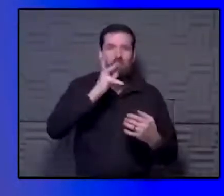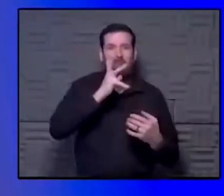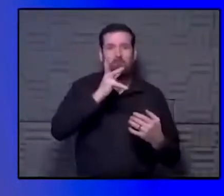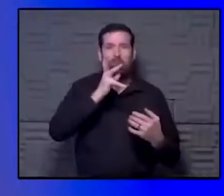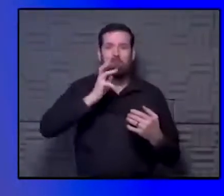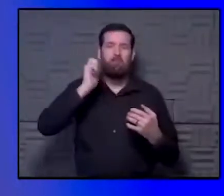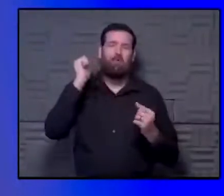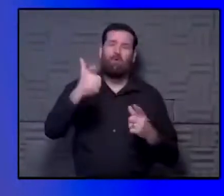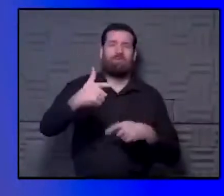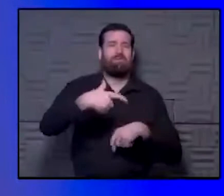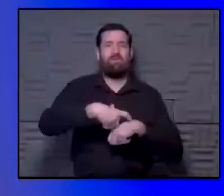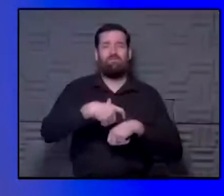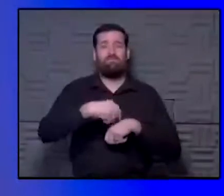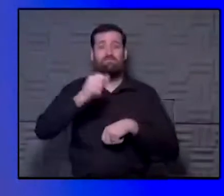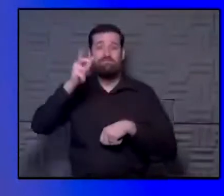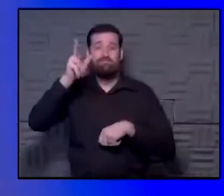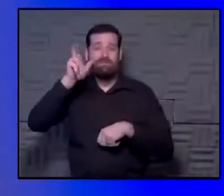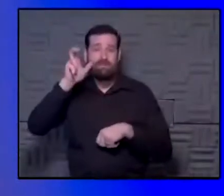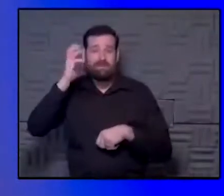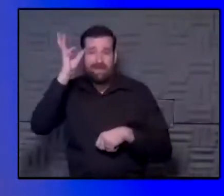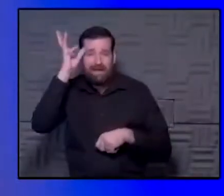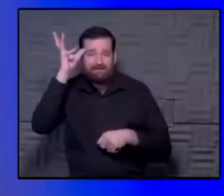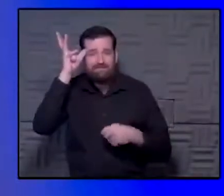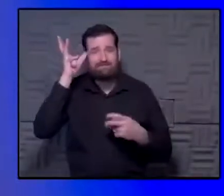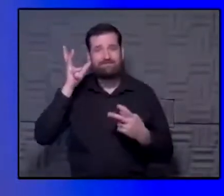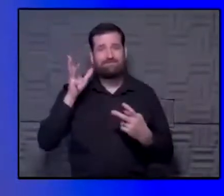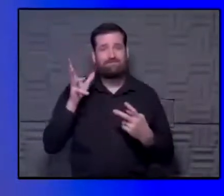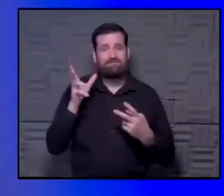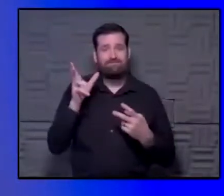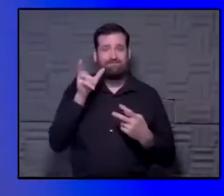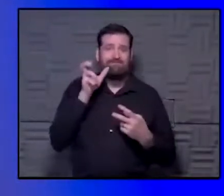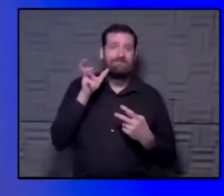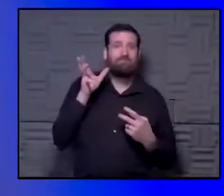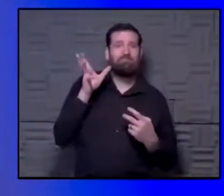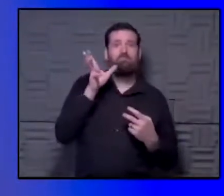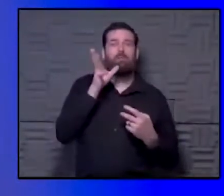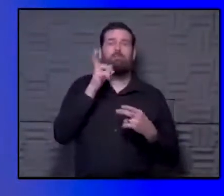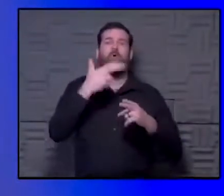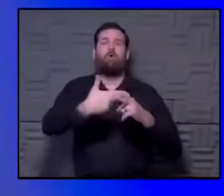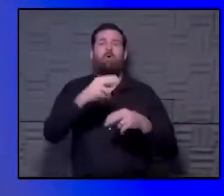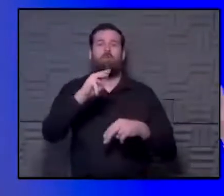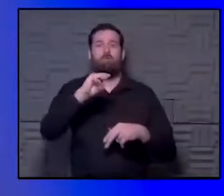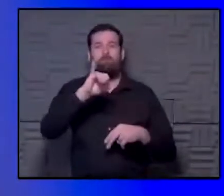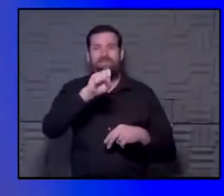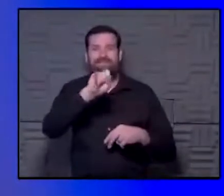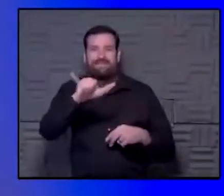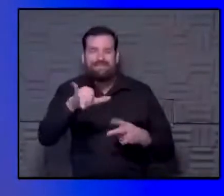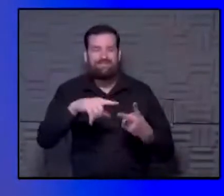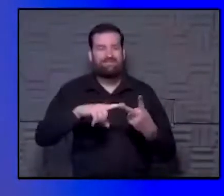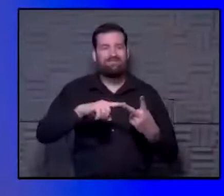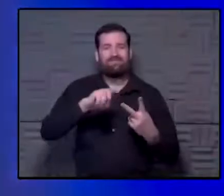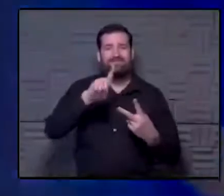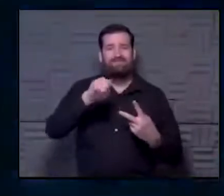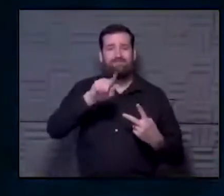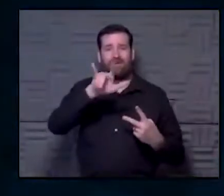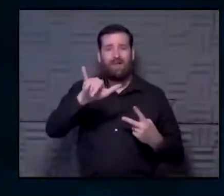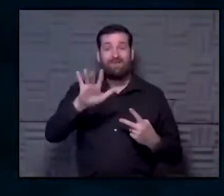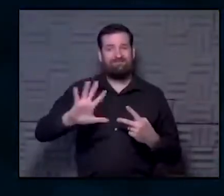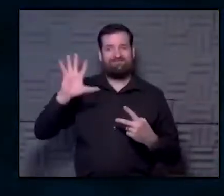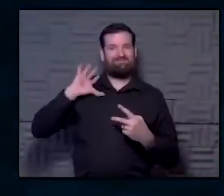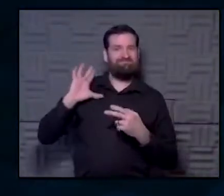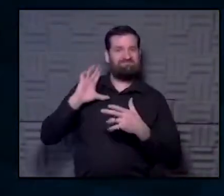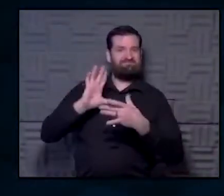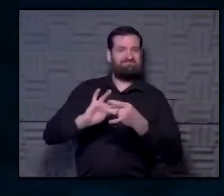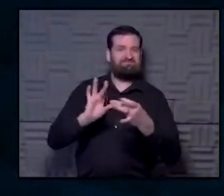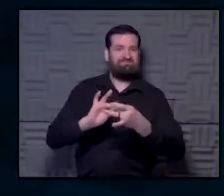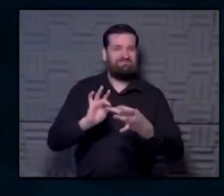time. I hear it. I hear my dad. I hear my mom calling me Missy or Dolly because that's how she used to say